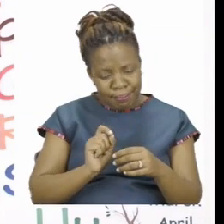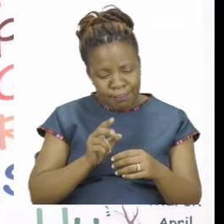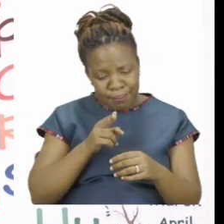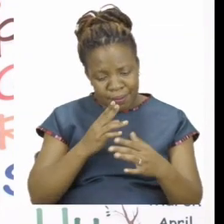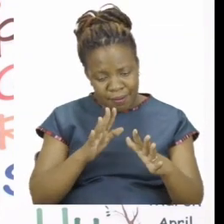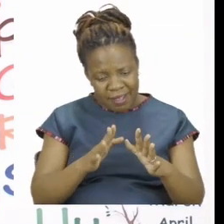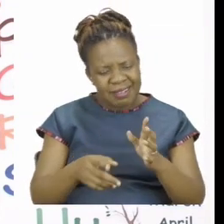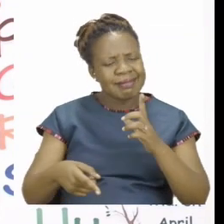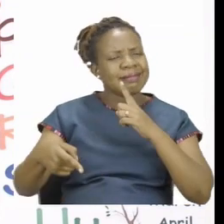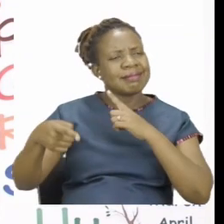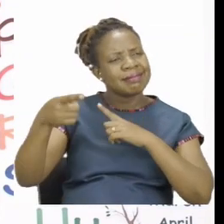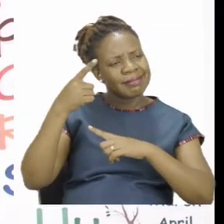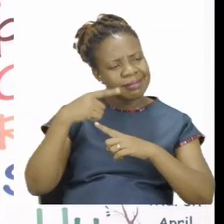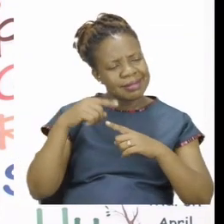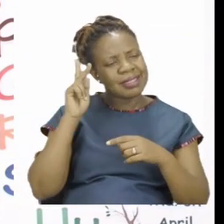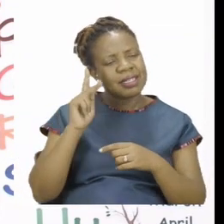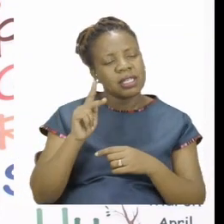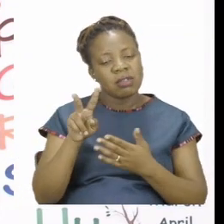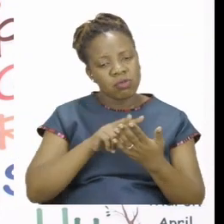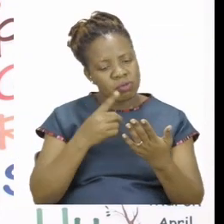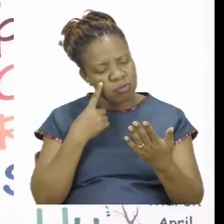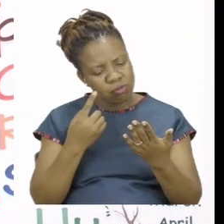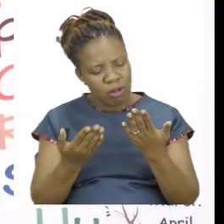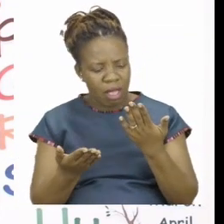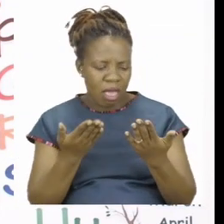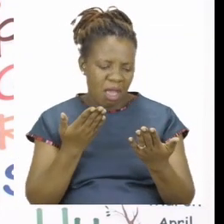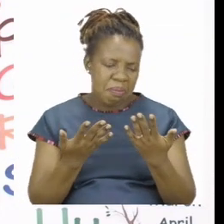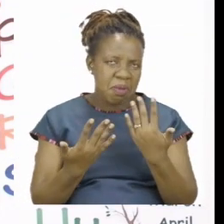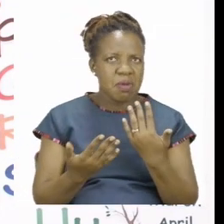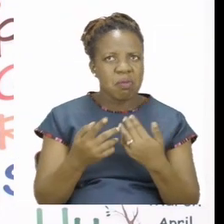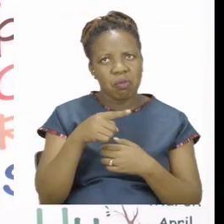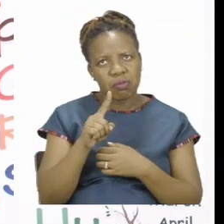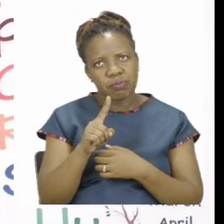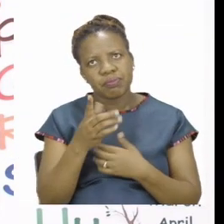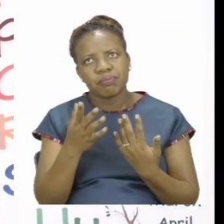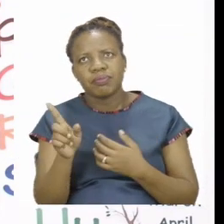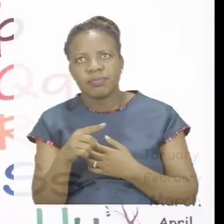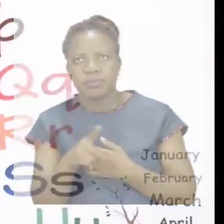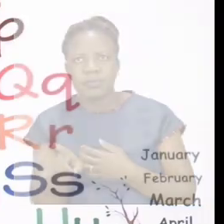correct. I'll see you when you're done after the advert break.